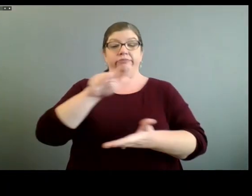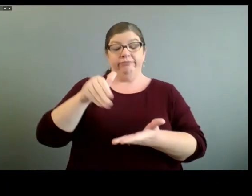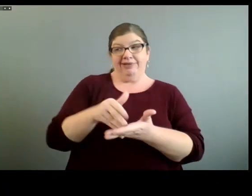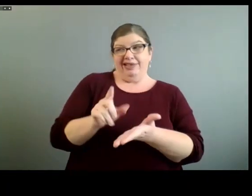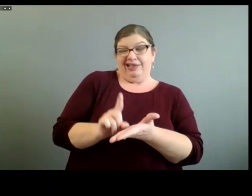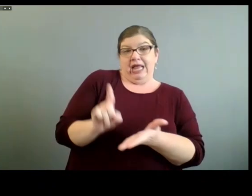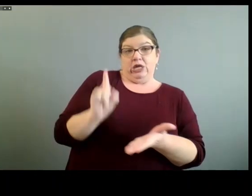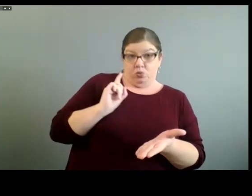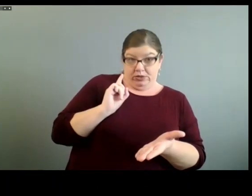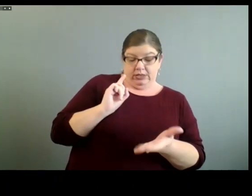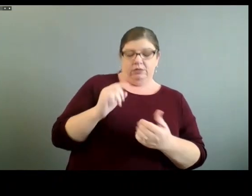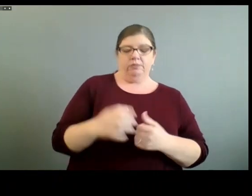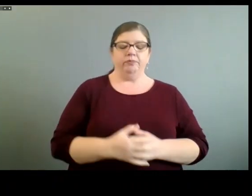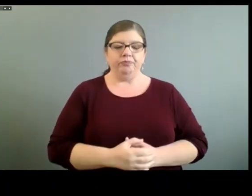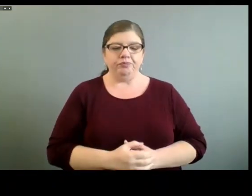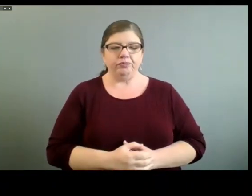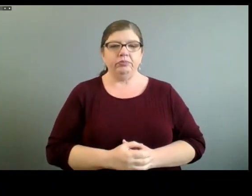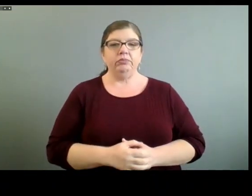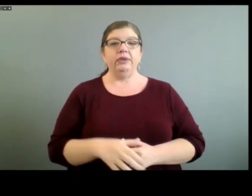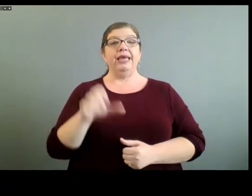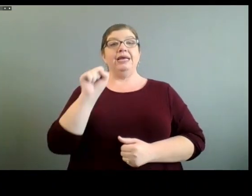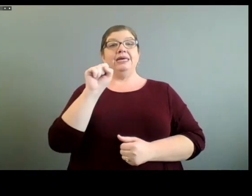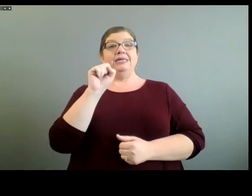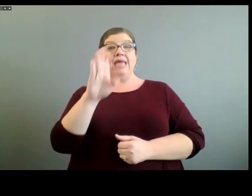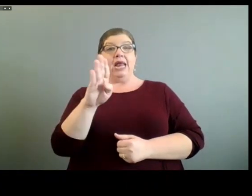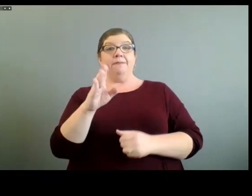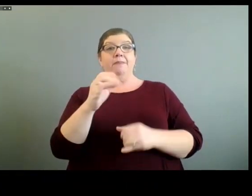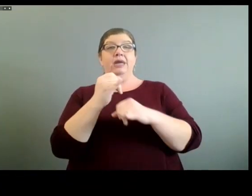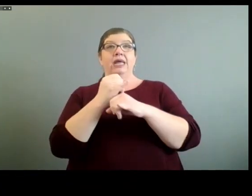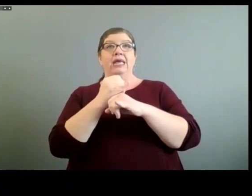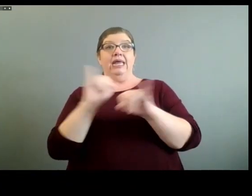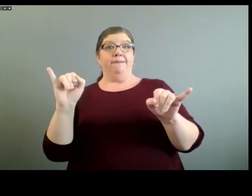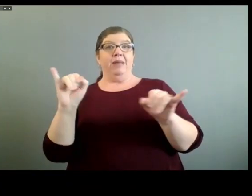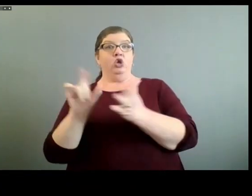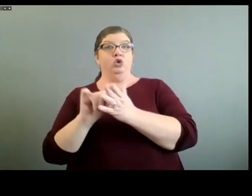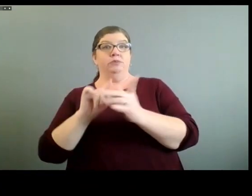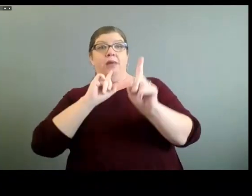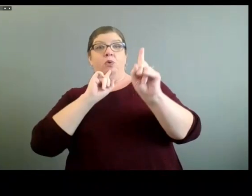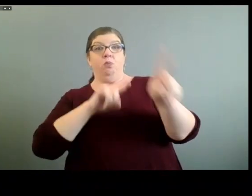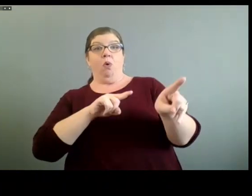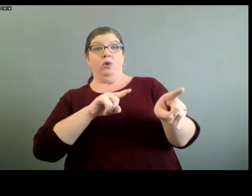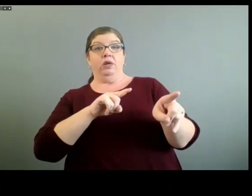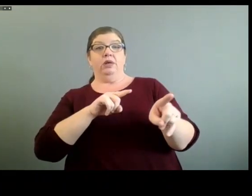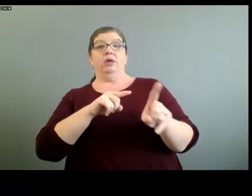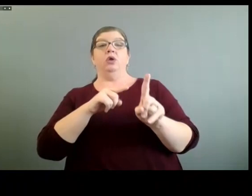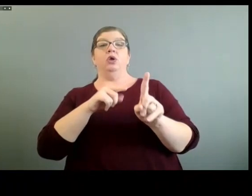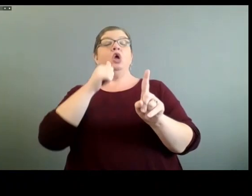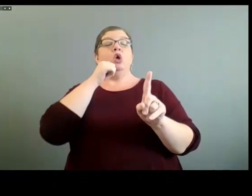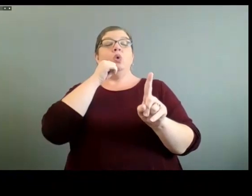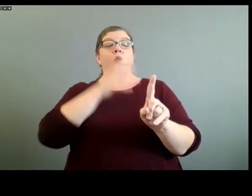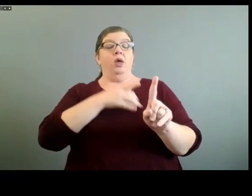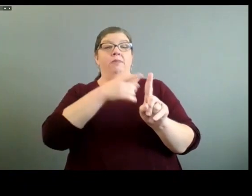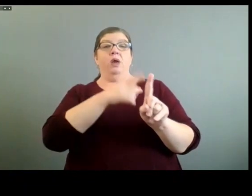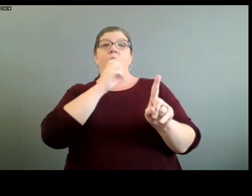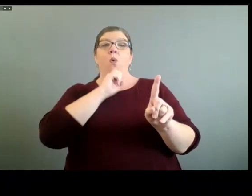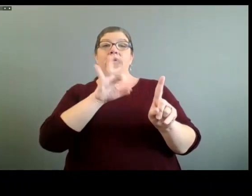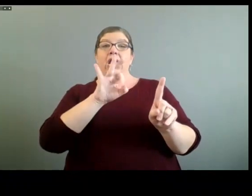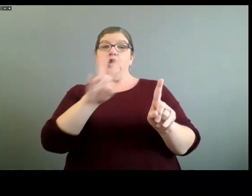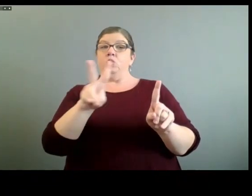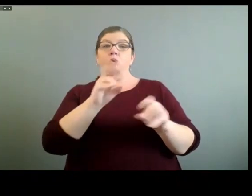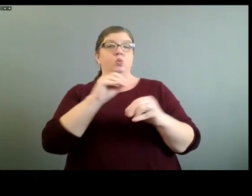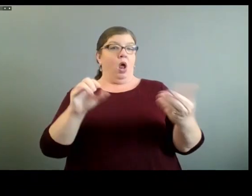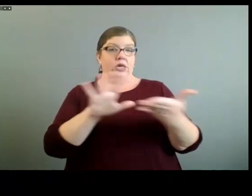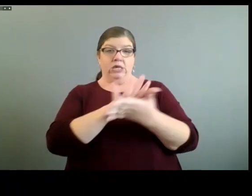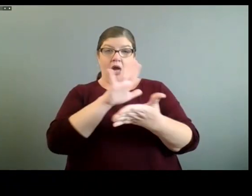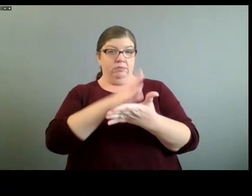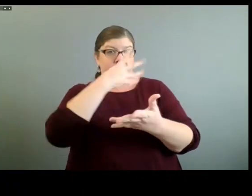week. The Santa Barbara Independent reported that a 92-year-old undocumented woman